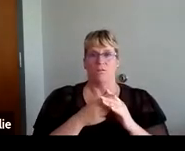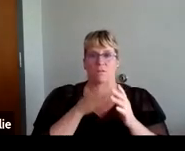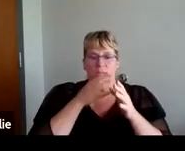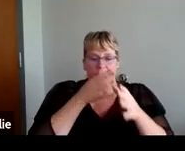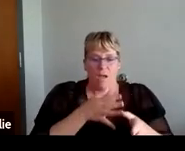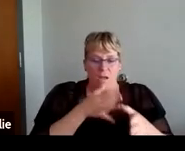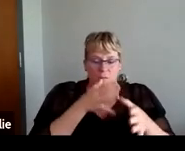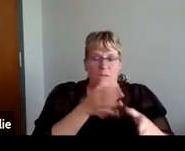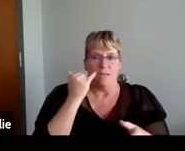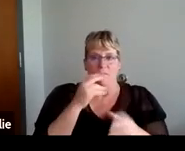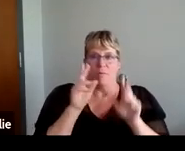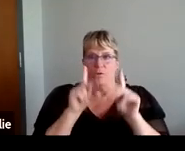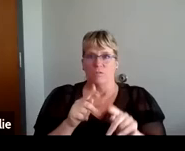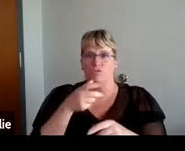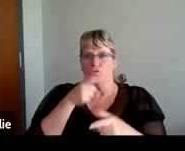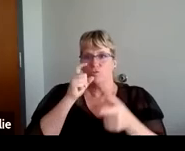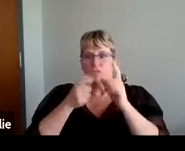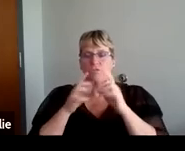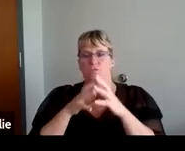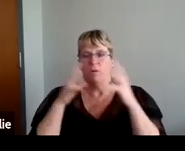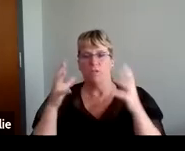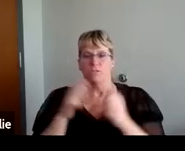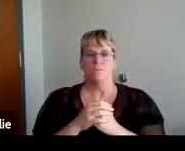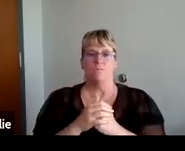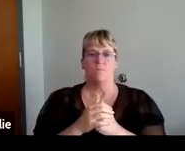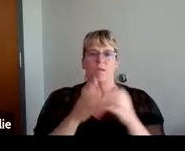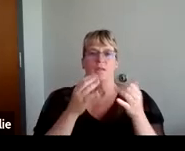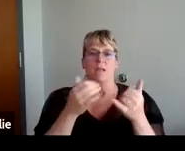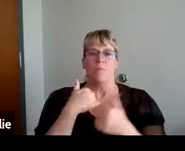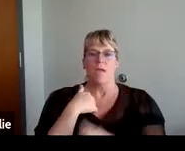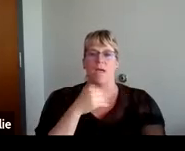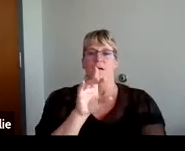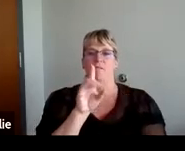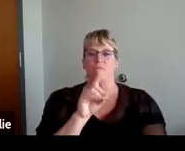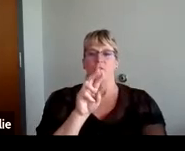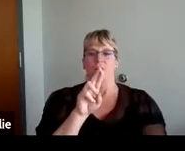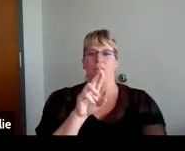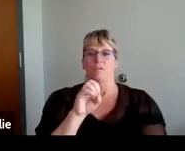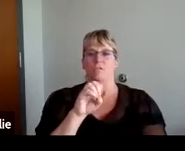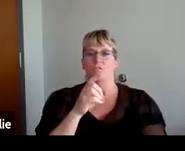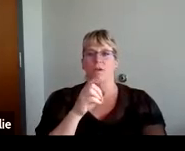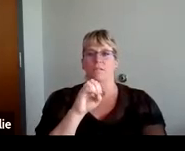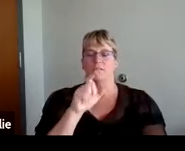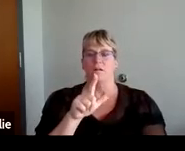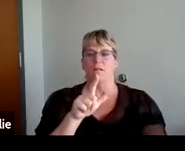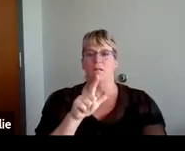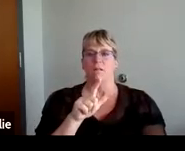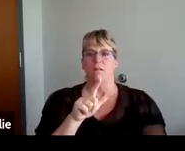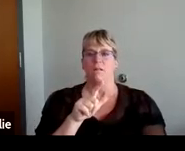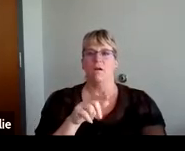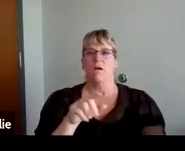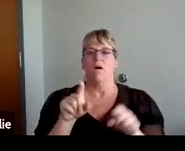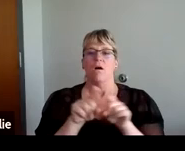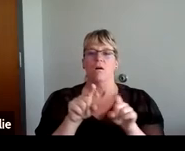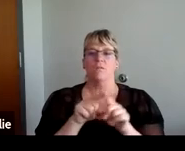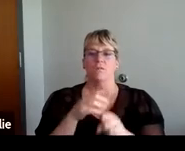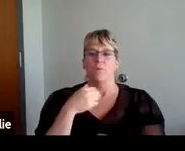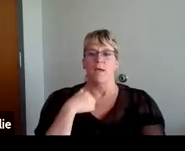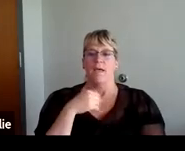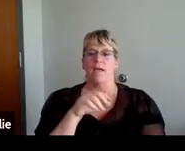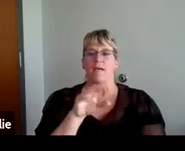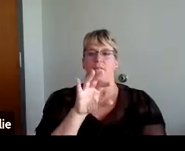it. We also have naltrexone, old drug, more commonly known as Vivitrol in